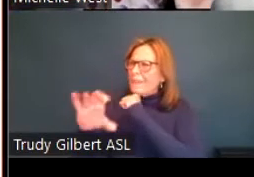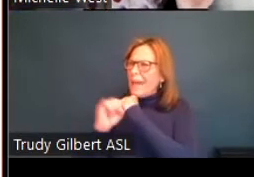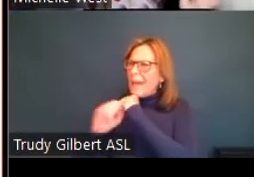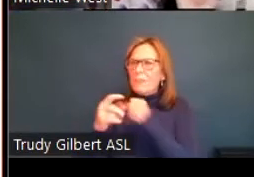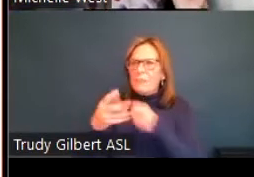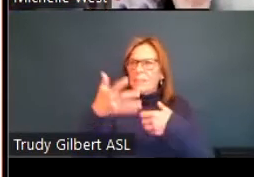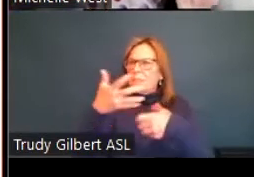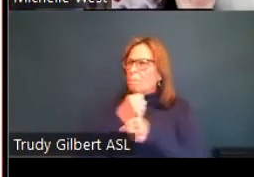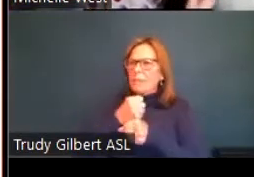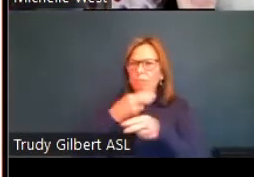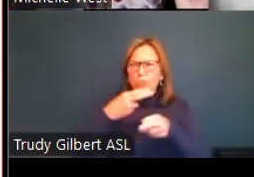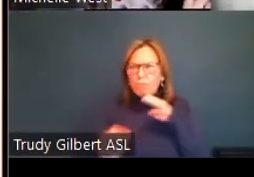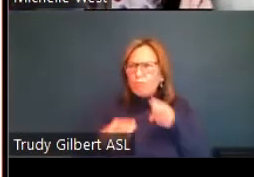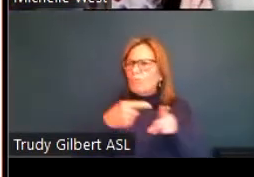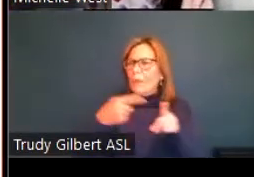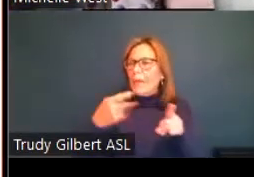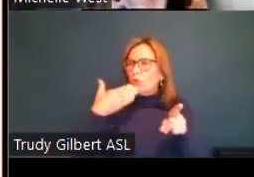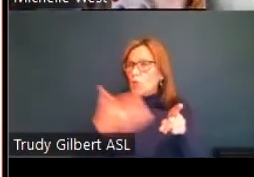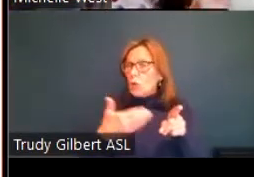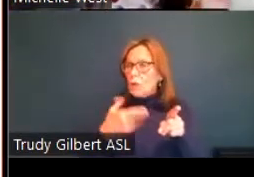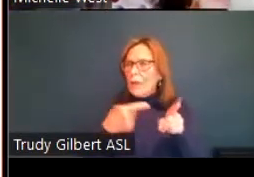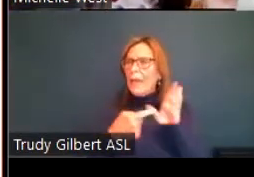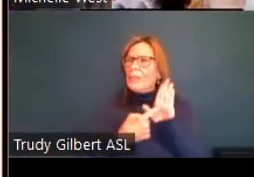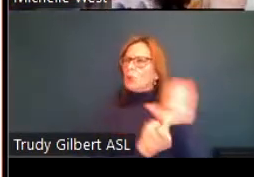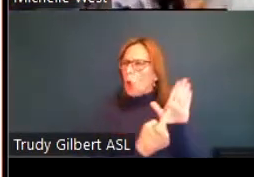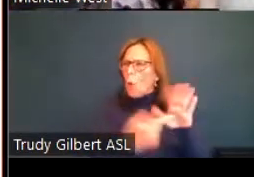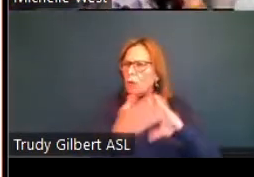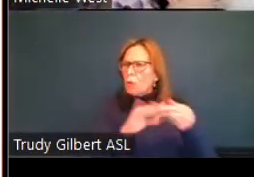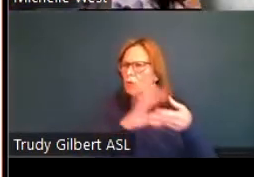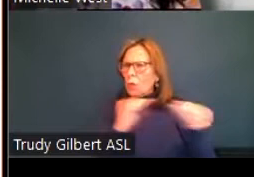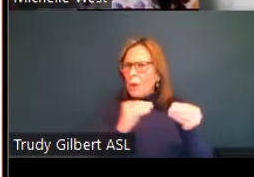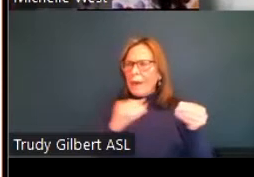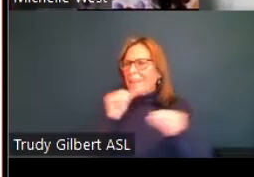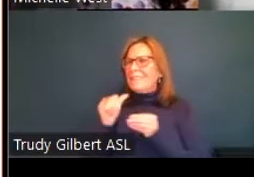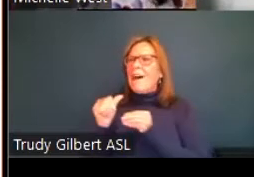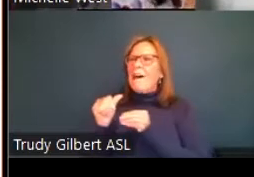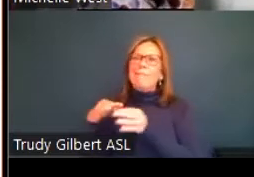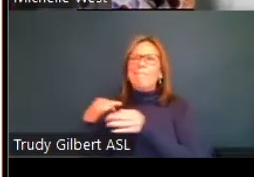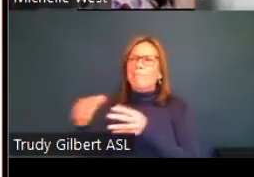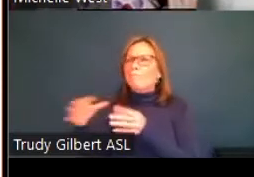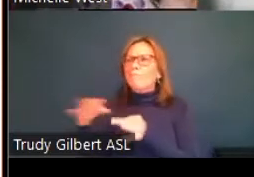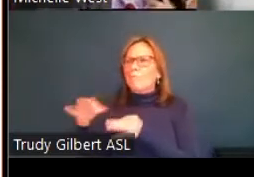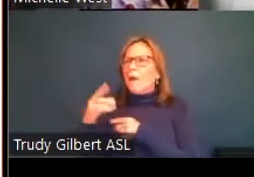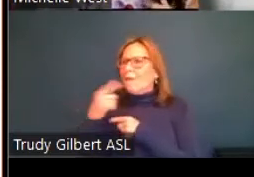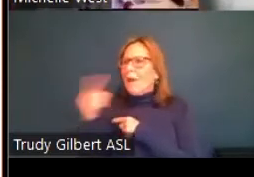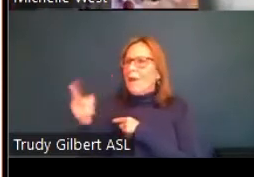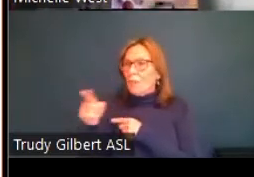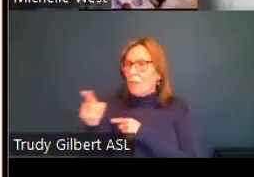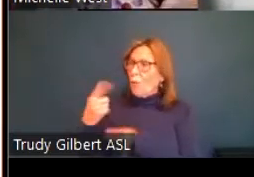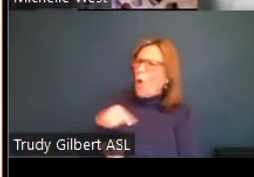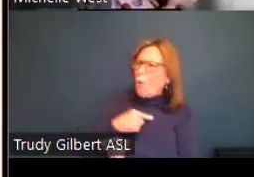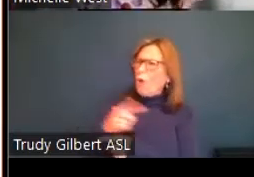really good. It's showing the story. It's not telling you, we're going to make you feel better. Really? Or are you? You